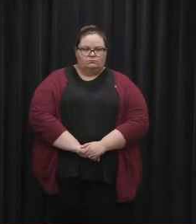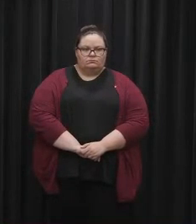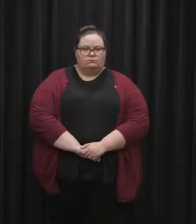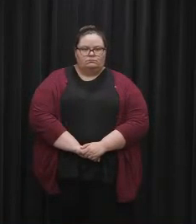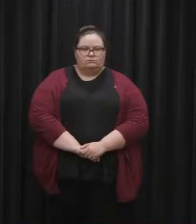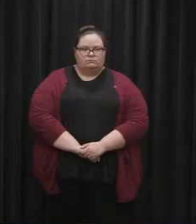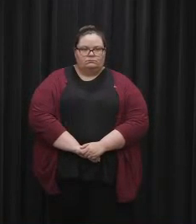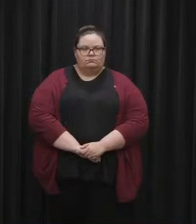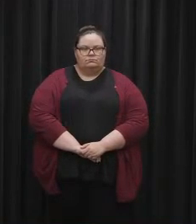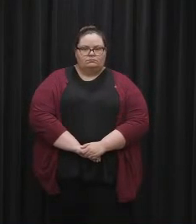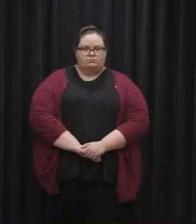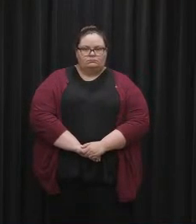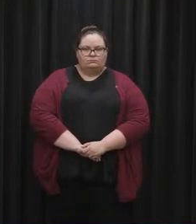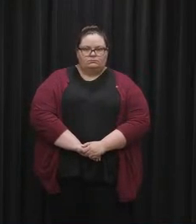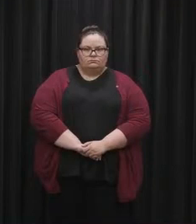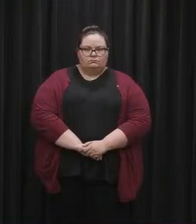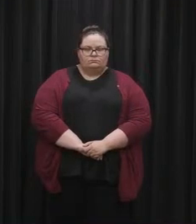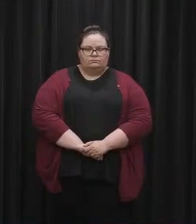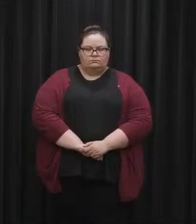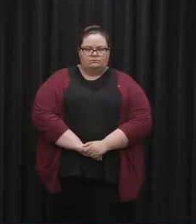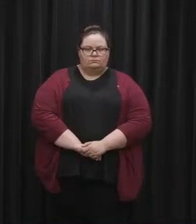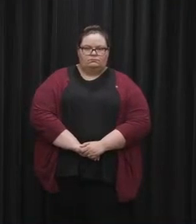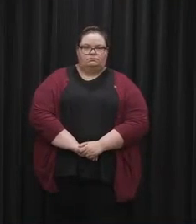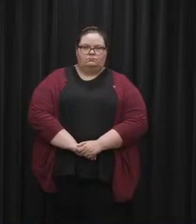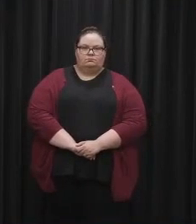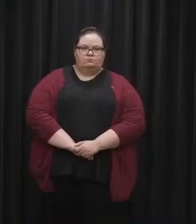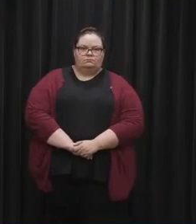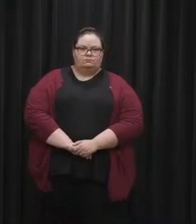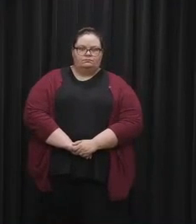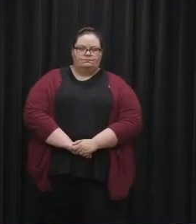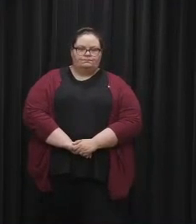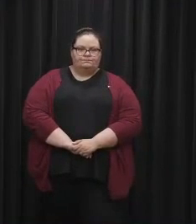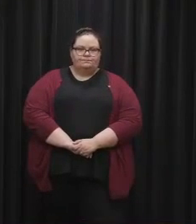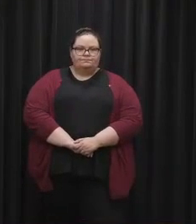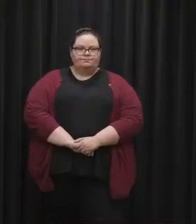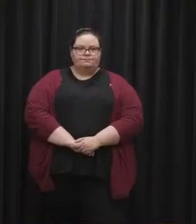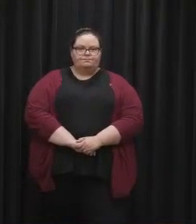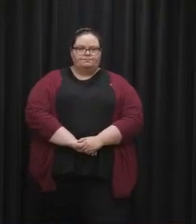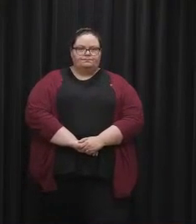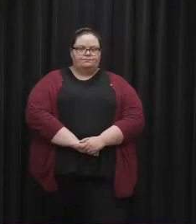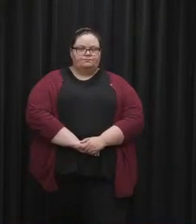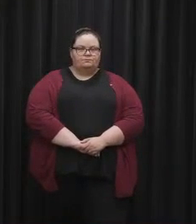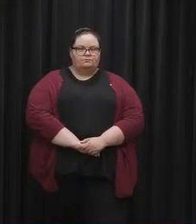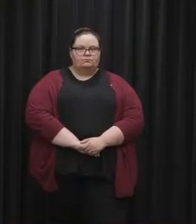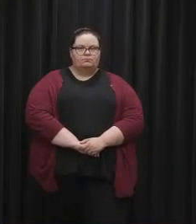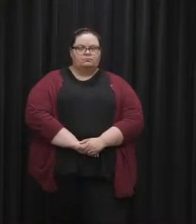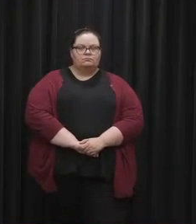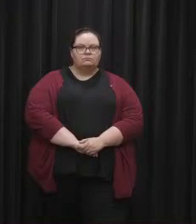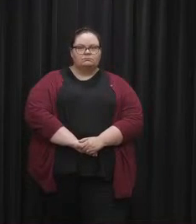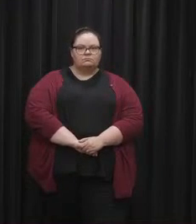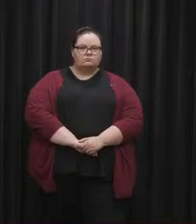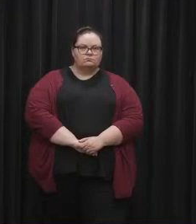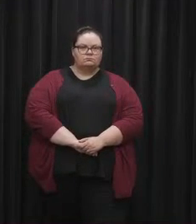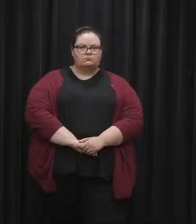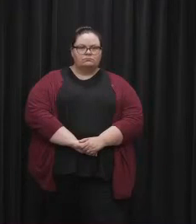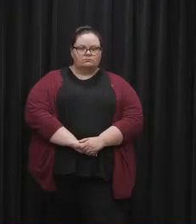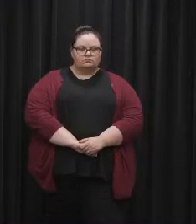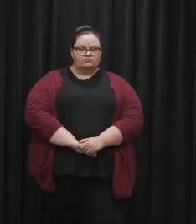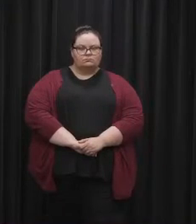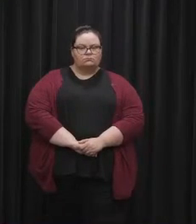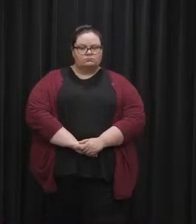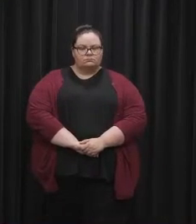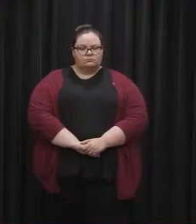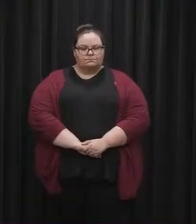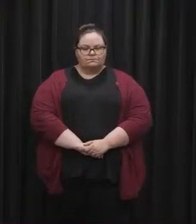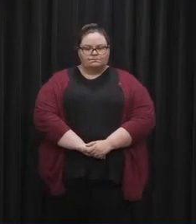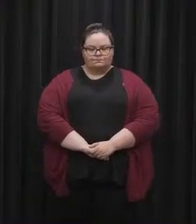understand the questions regarding our response to the outbreaks in Zone 5 and Zone 1. This is all done